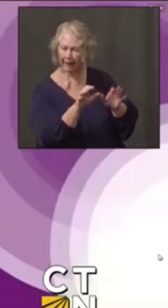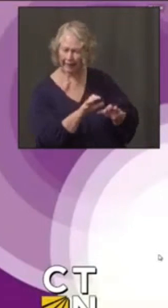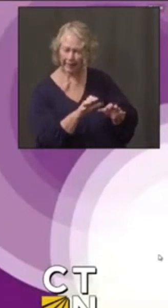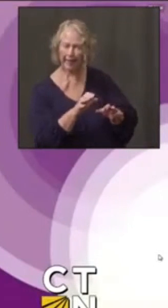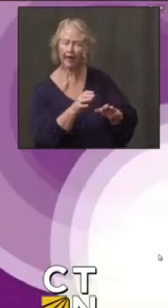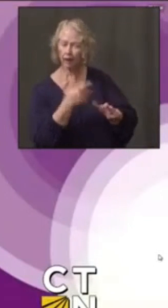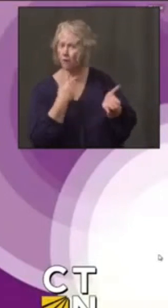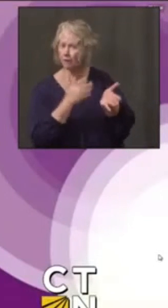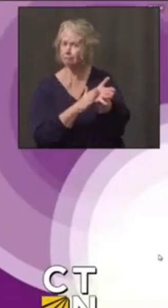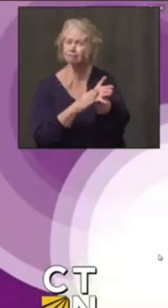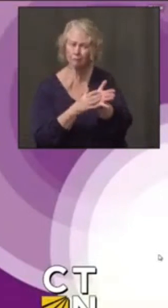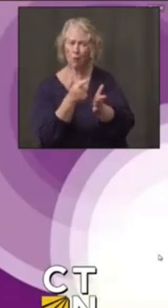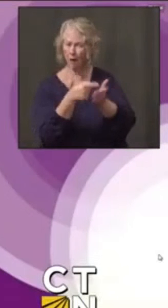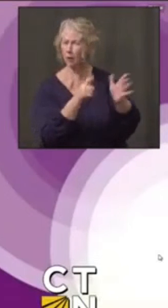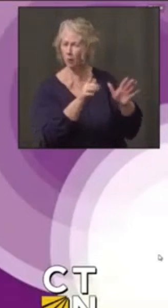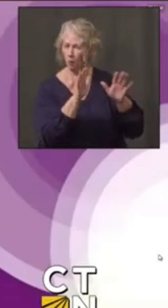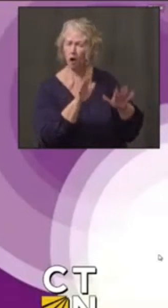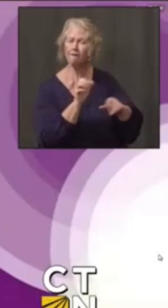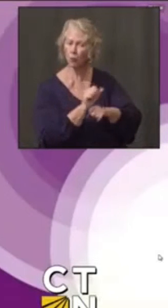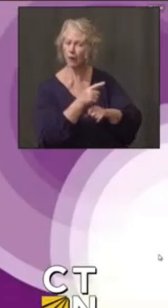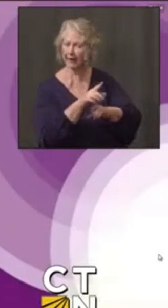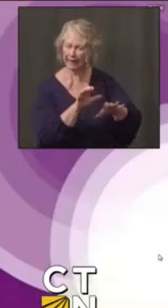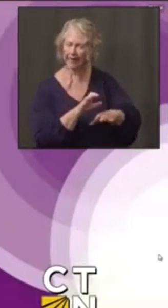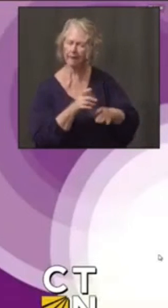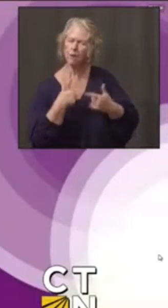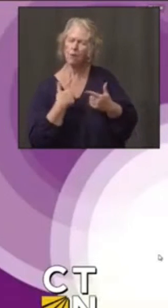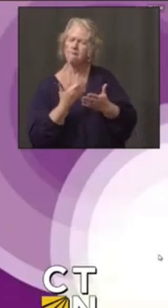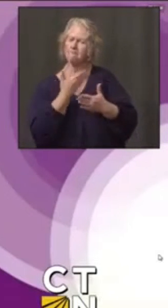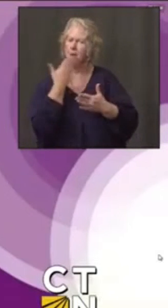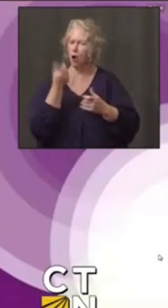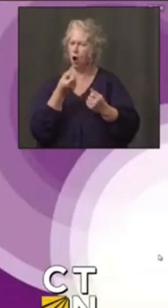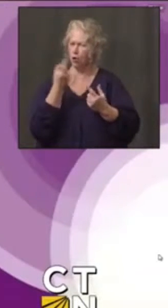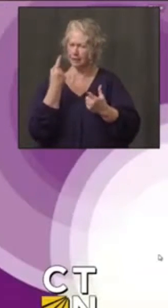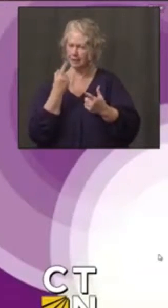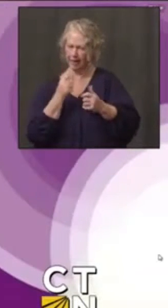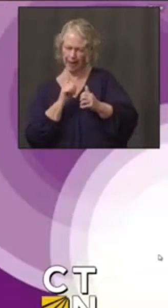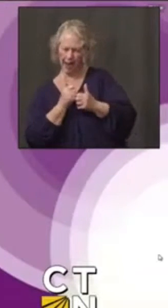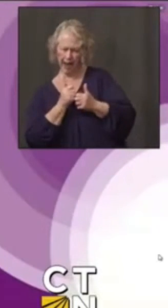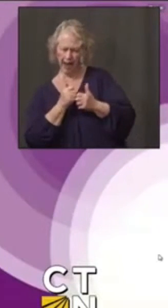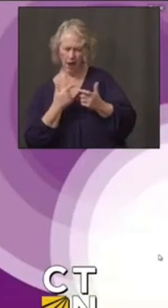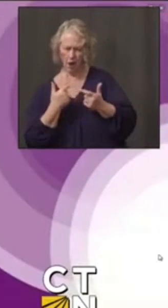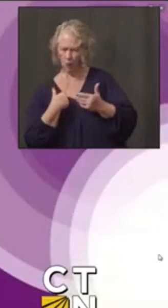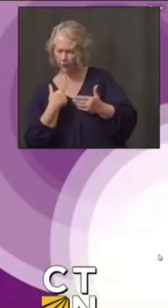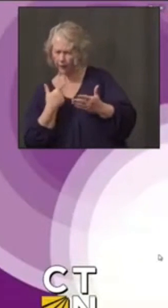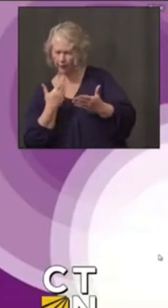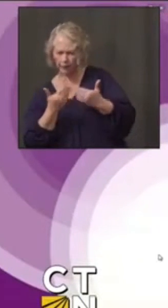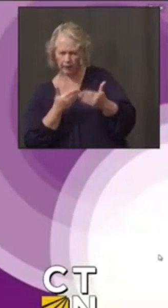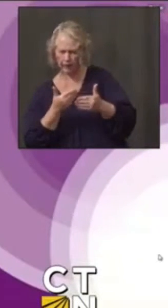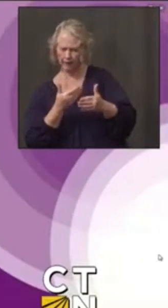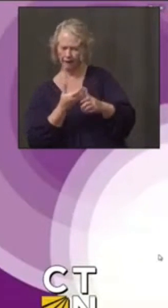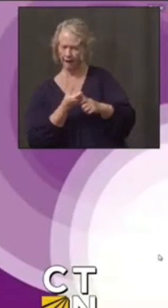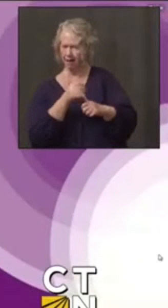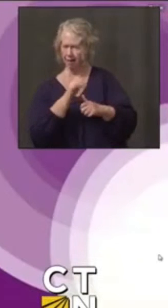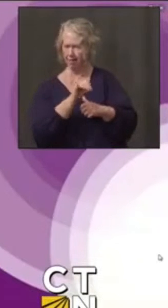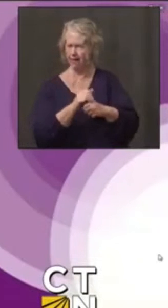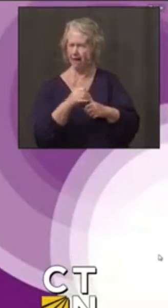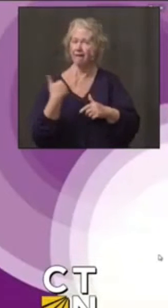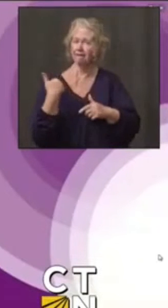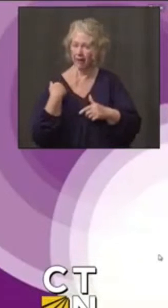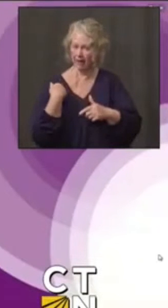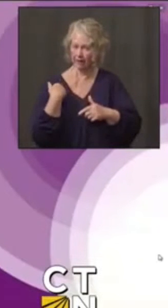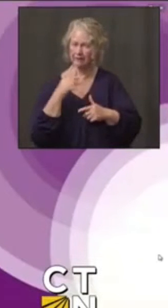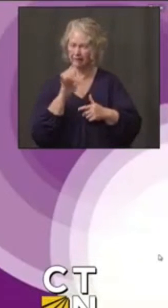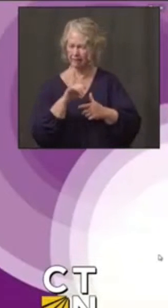that you've done so that we can better understand how we catalyze getting to the vaccine. So it's that subcommittee's responsibility